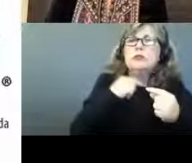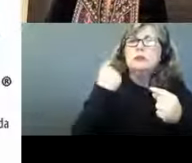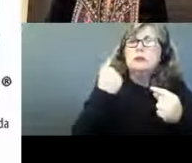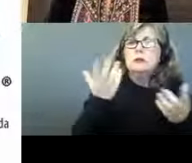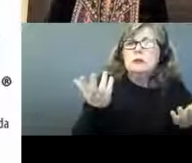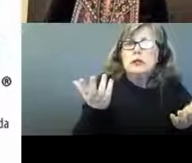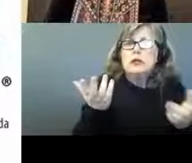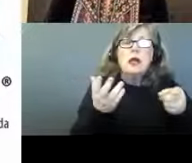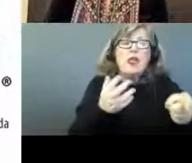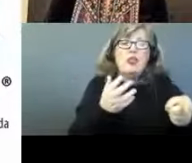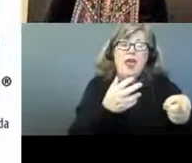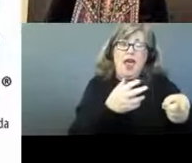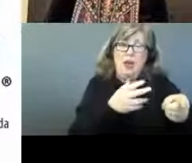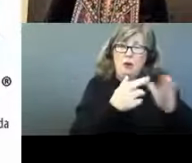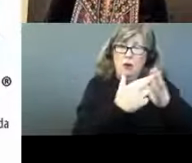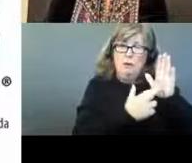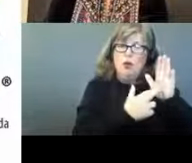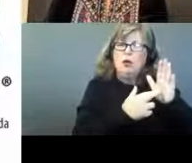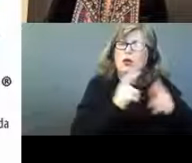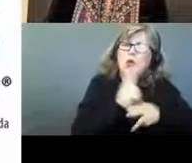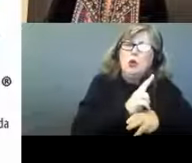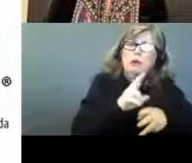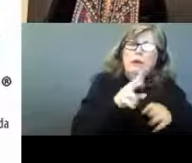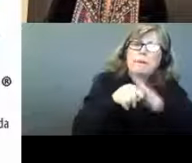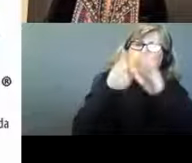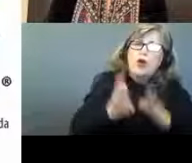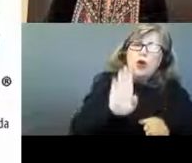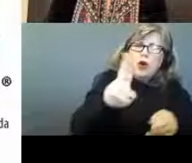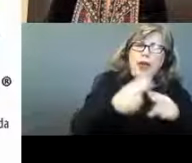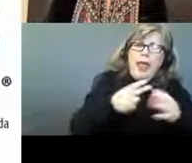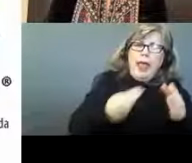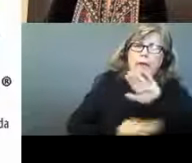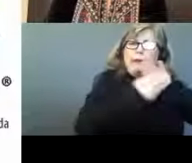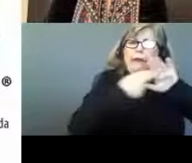murderer, cataloged issues made clear in the pandemic, yet they